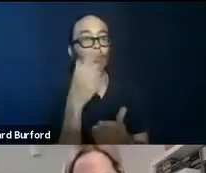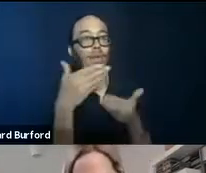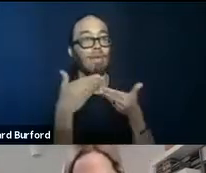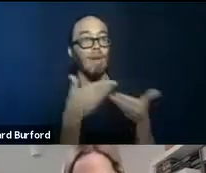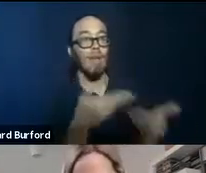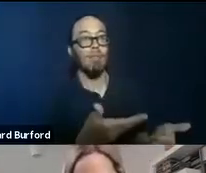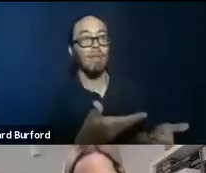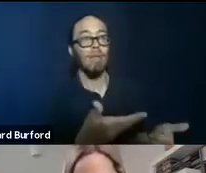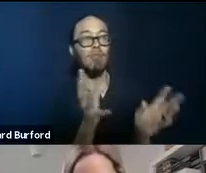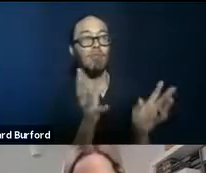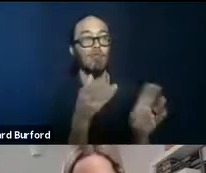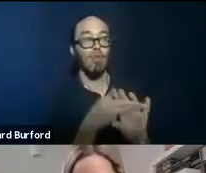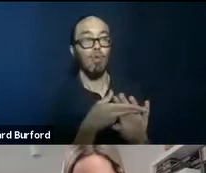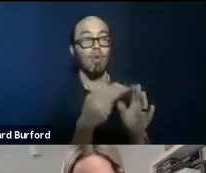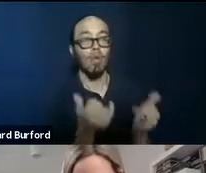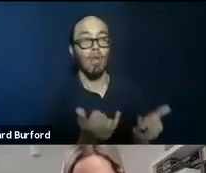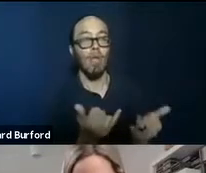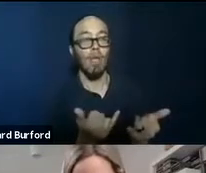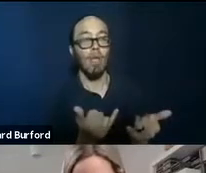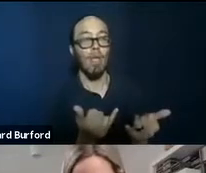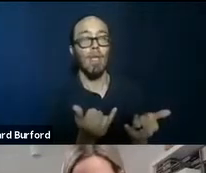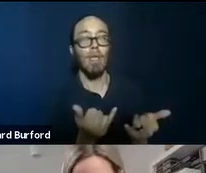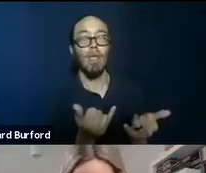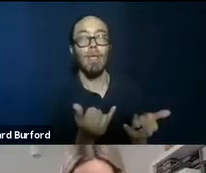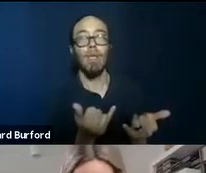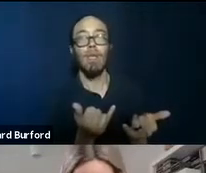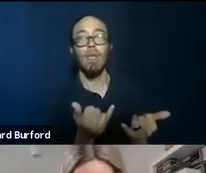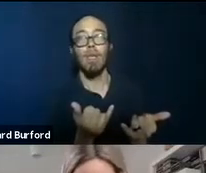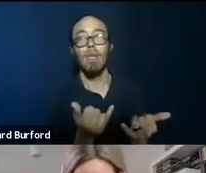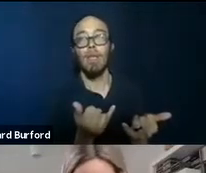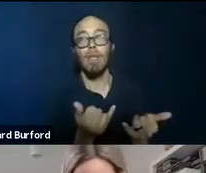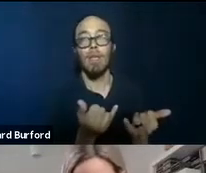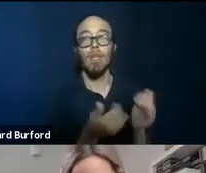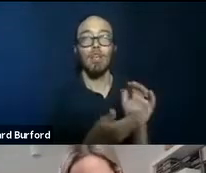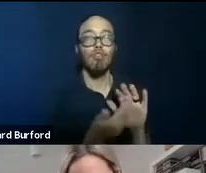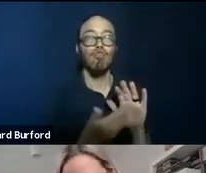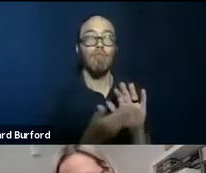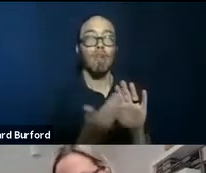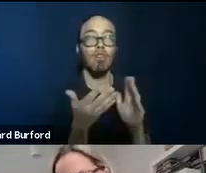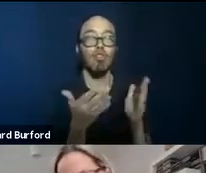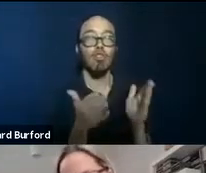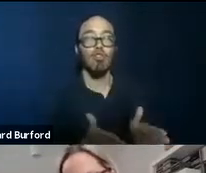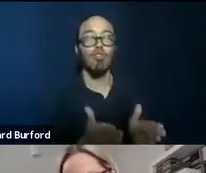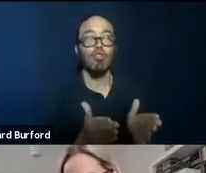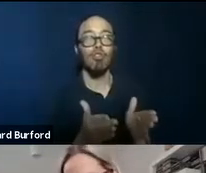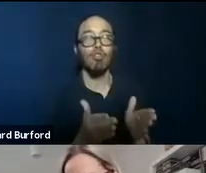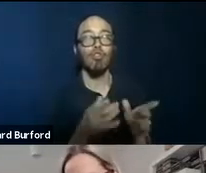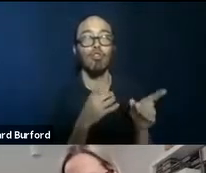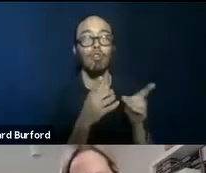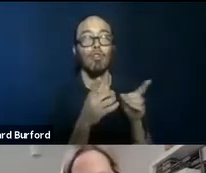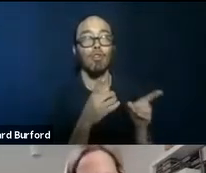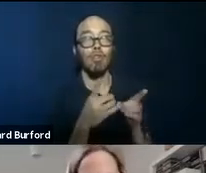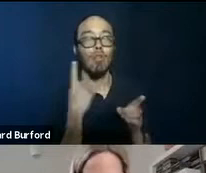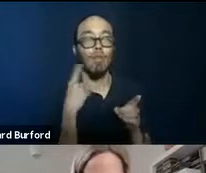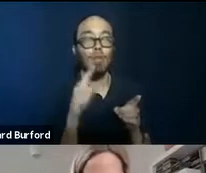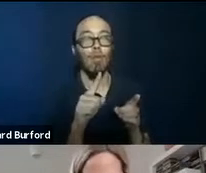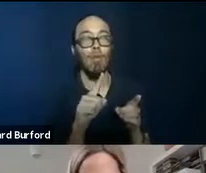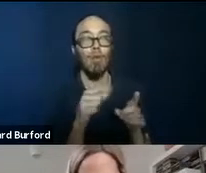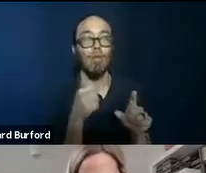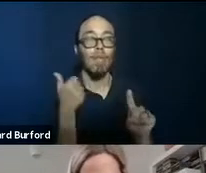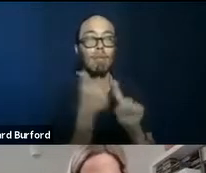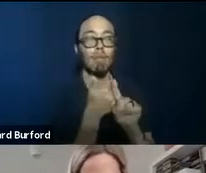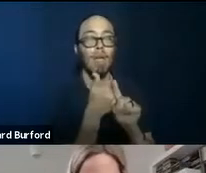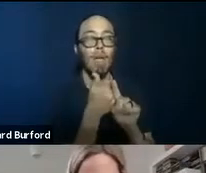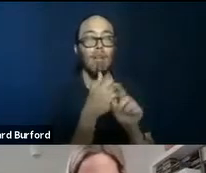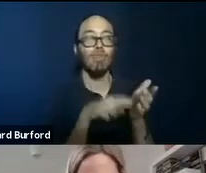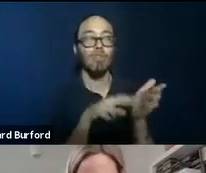join you this morning as Director of Public Impact at the Christopher and Dana Reeve Foundation.